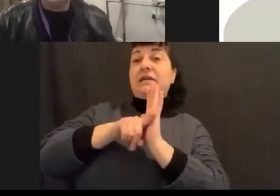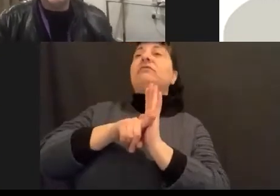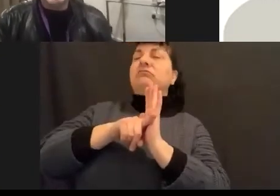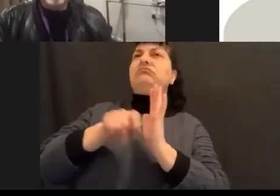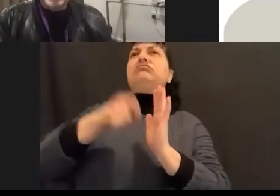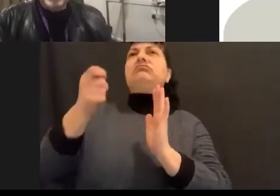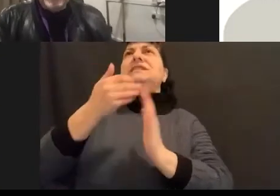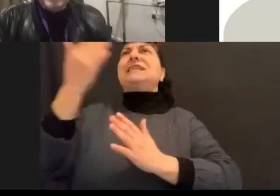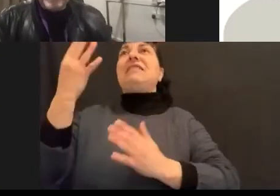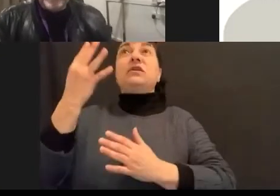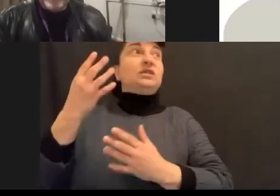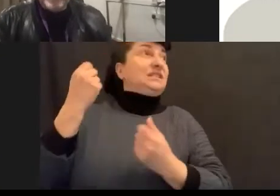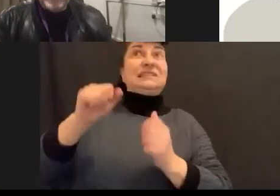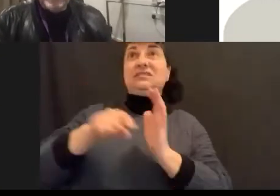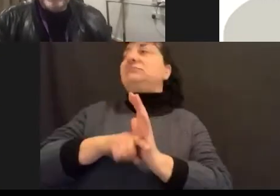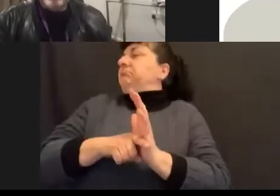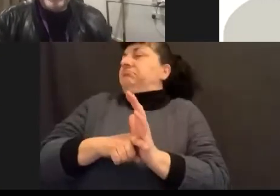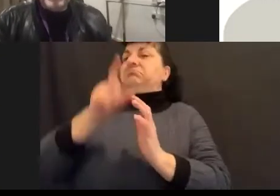strange, I know.